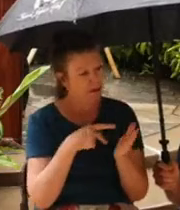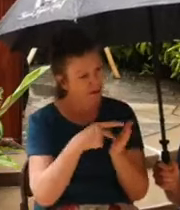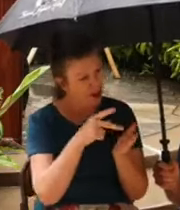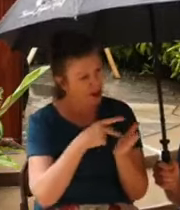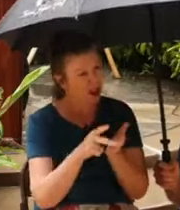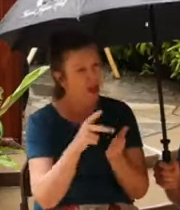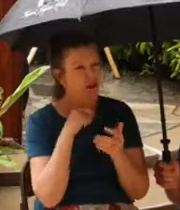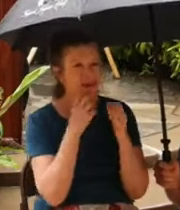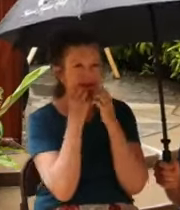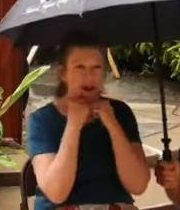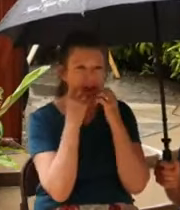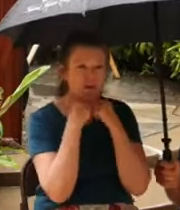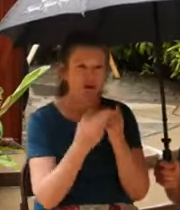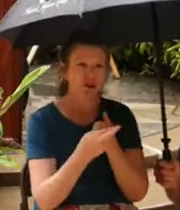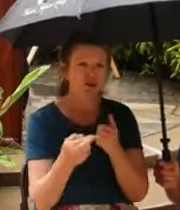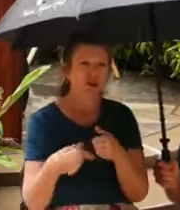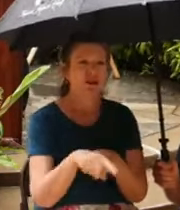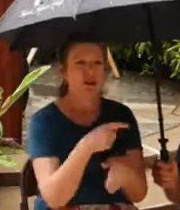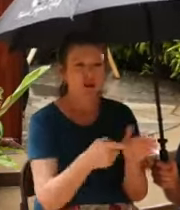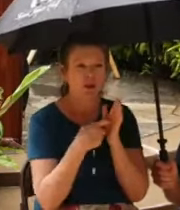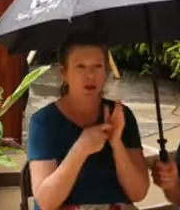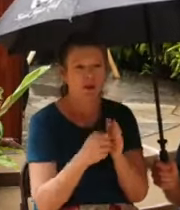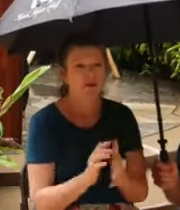valuable resources they require.